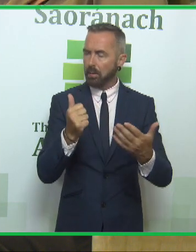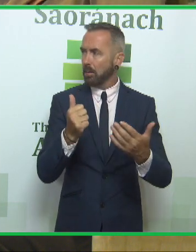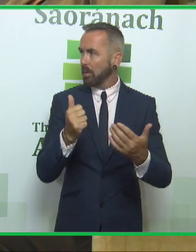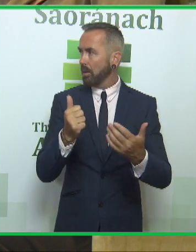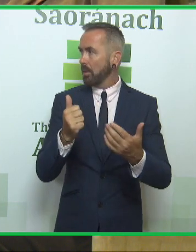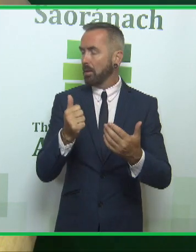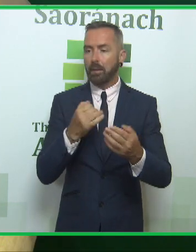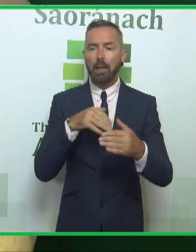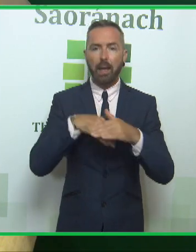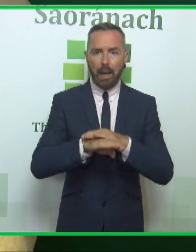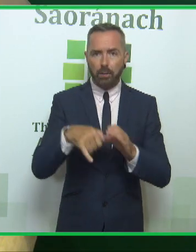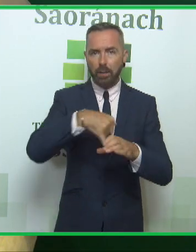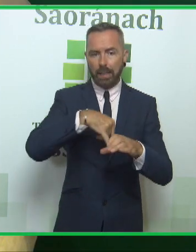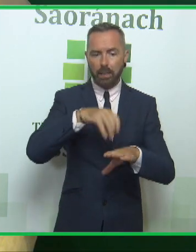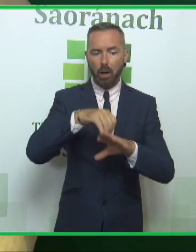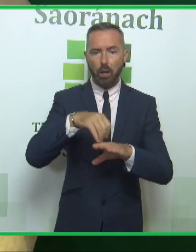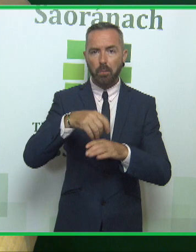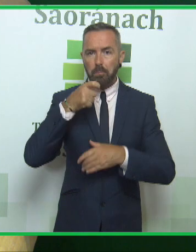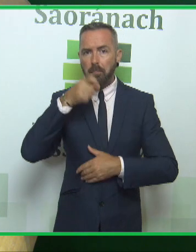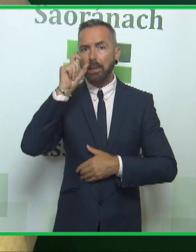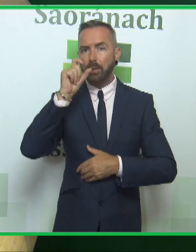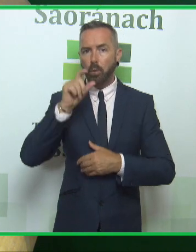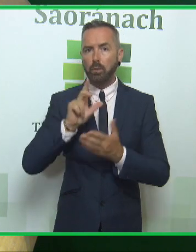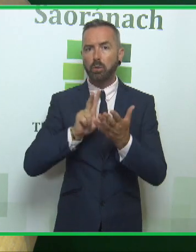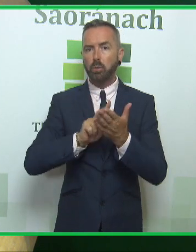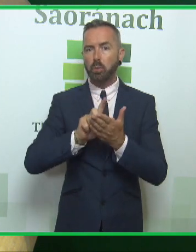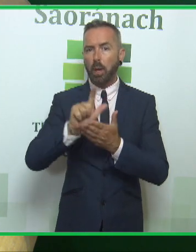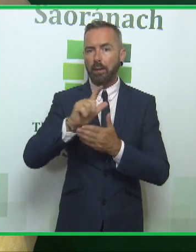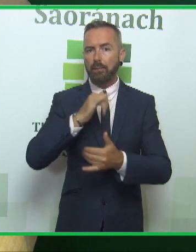was on a clinic on methadone for 12 years.